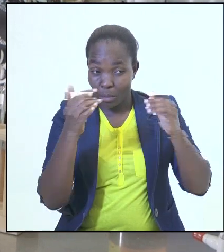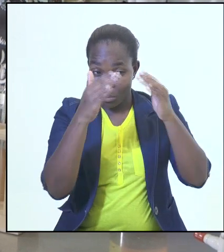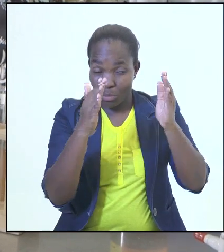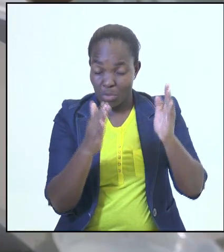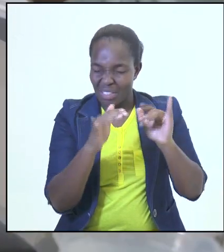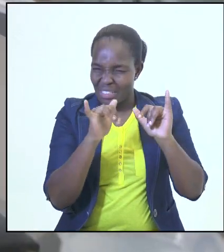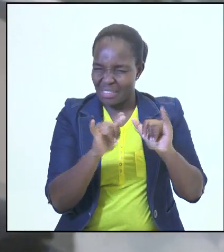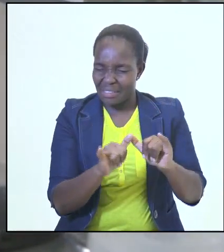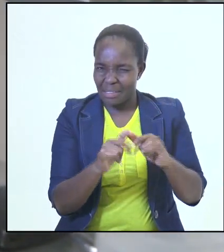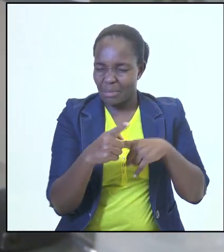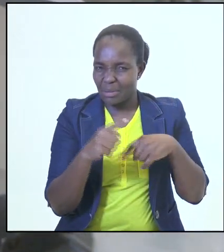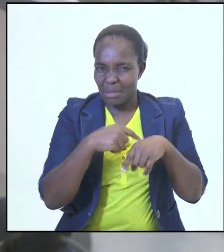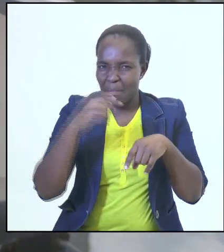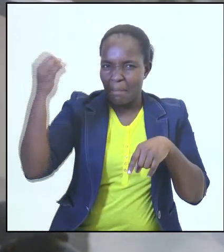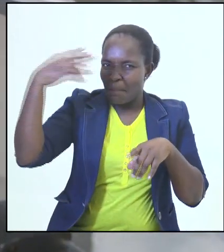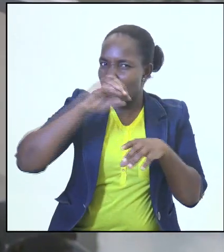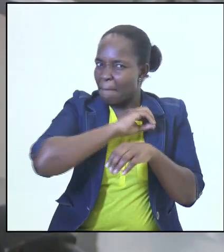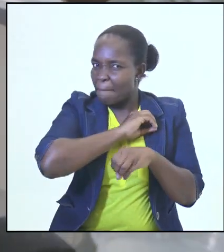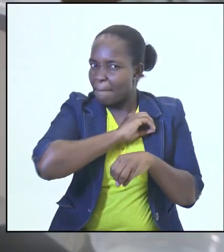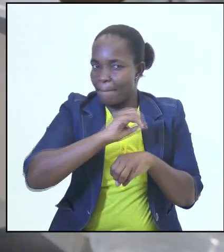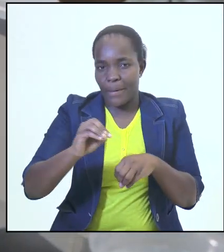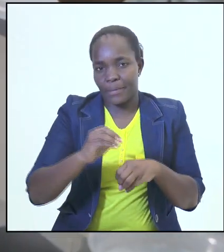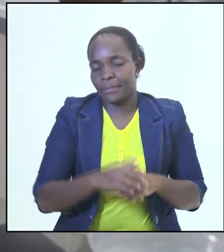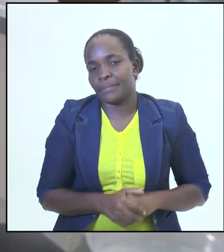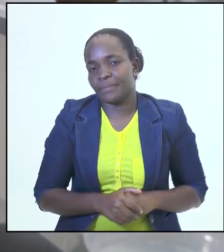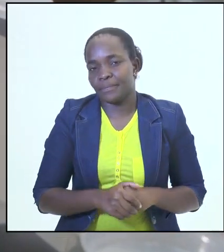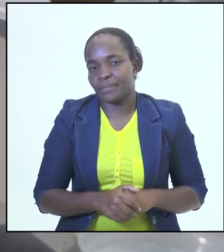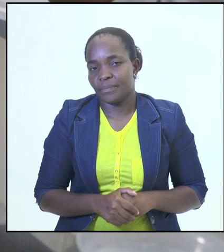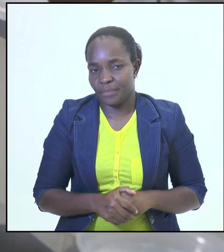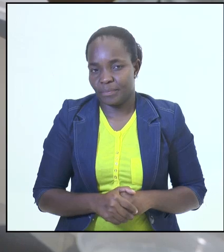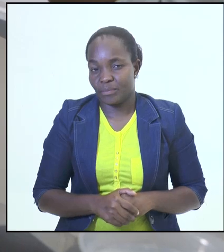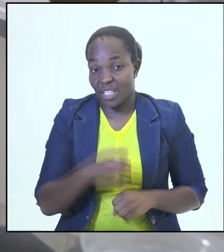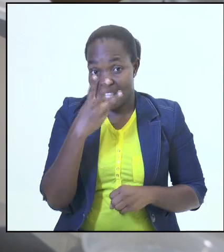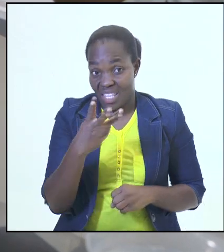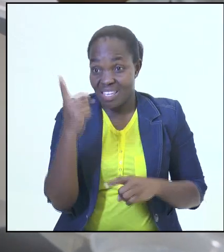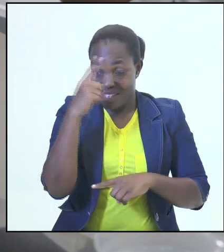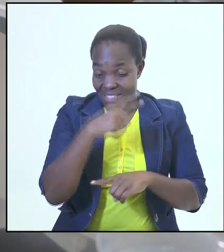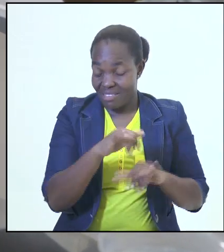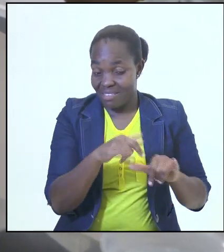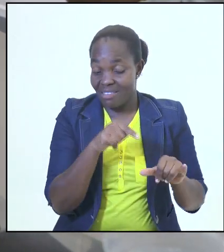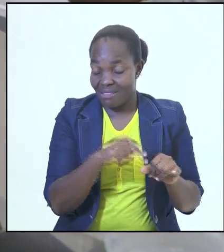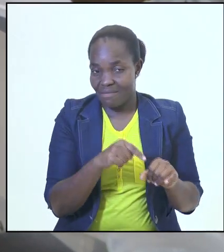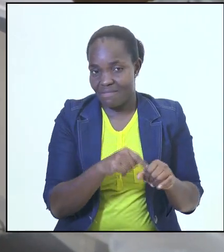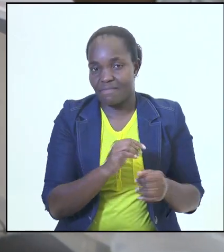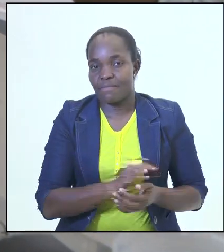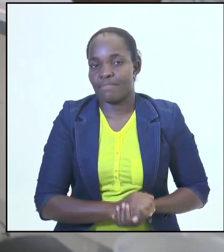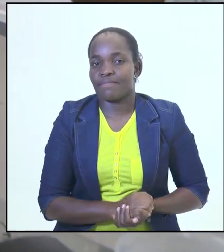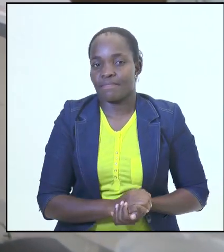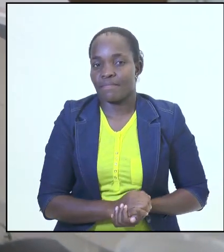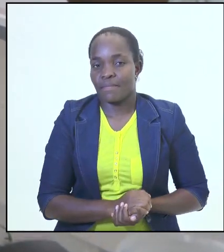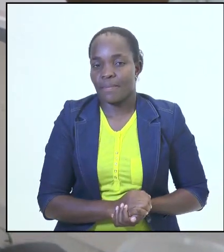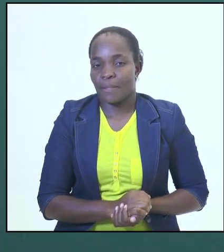discharged. This plant has been in this dark bucket for 72 hours, which makes it 3